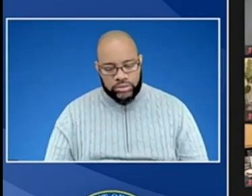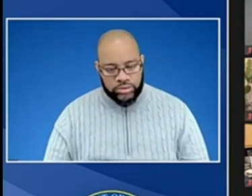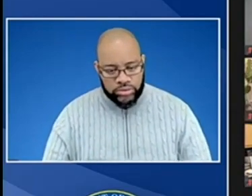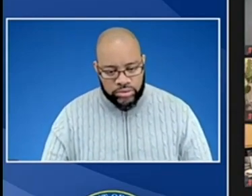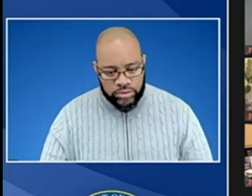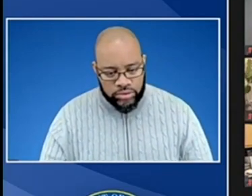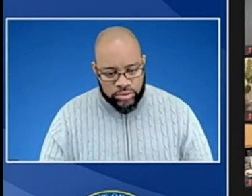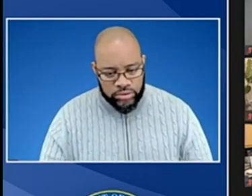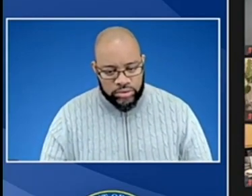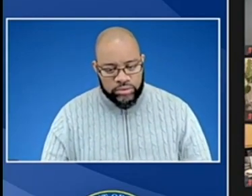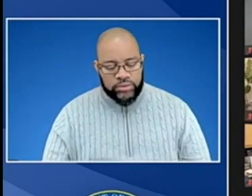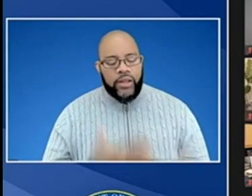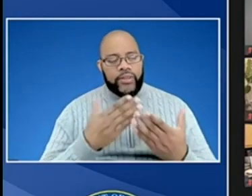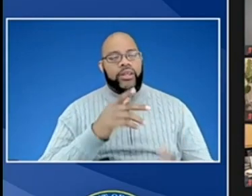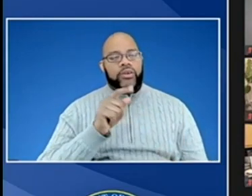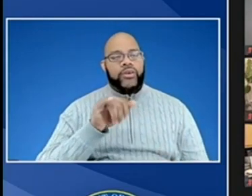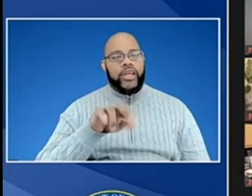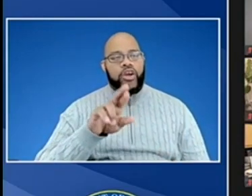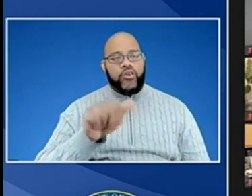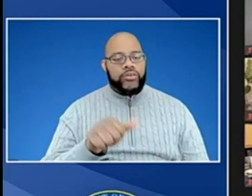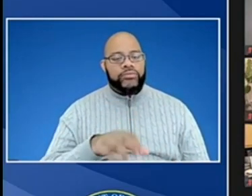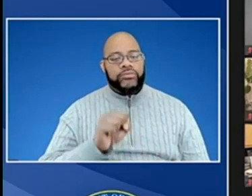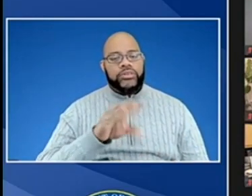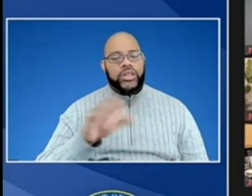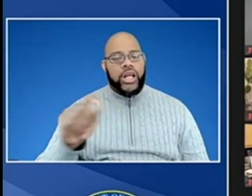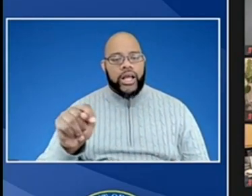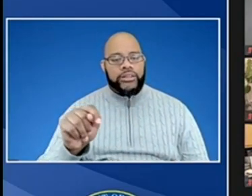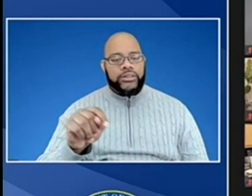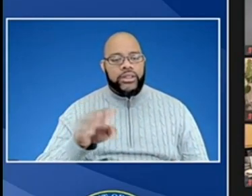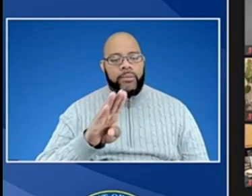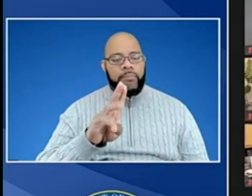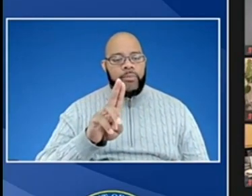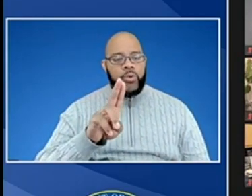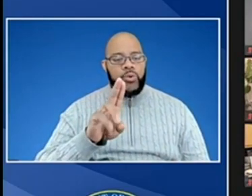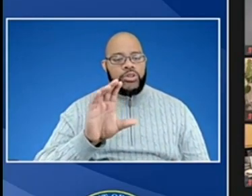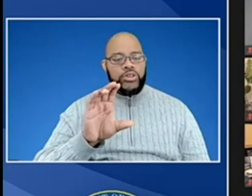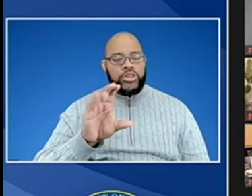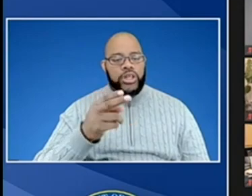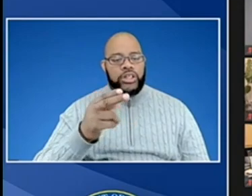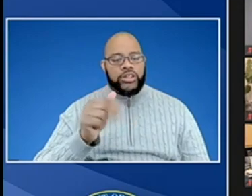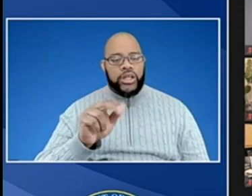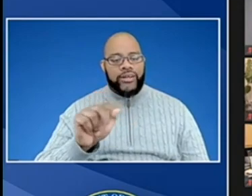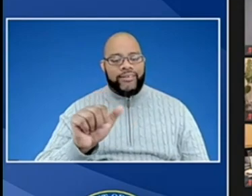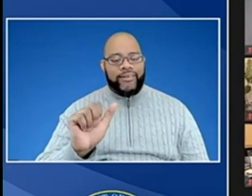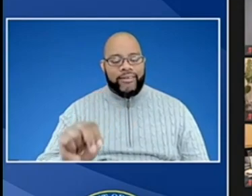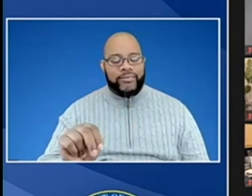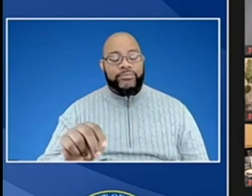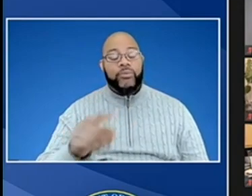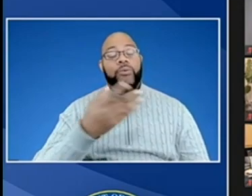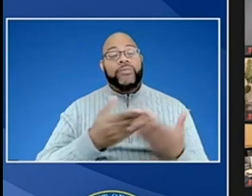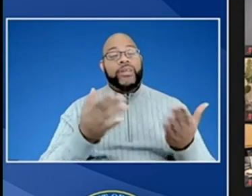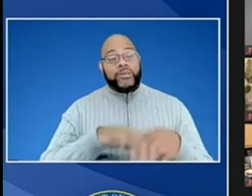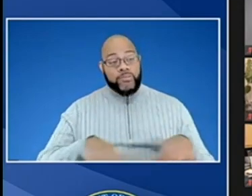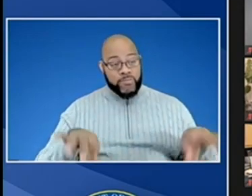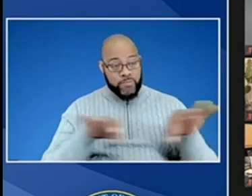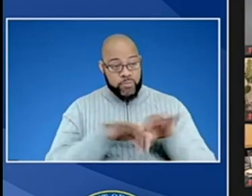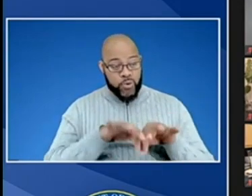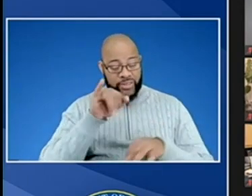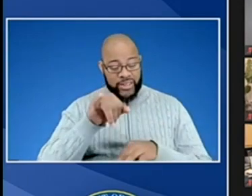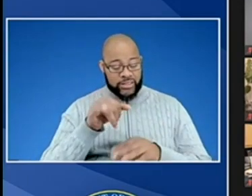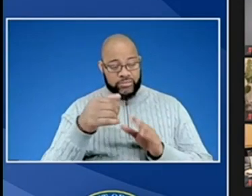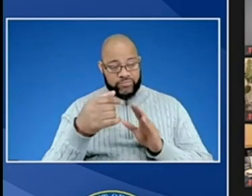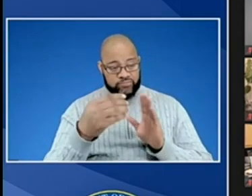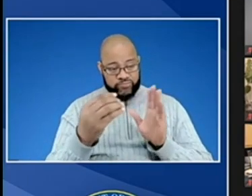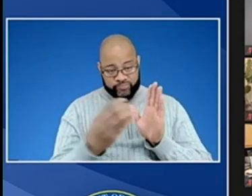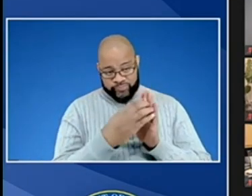Thank you, Kara. Scott Buchanan. Yeah, I think one thing that's important in the context of this provision, probably